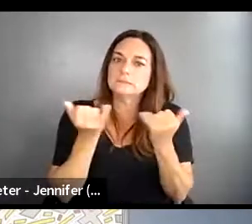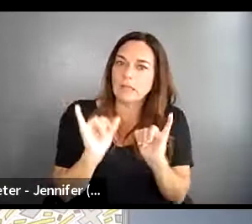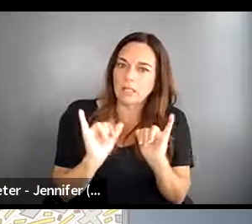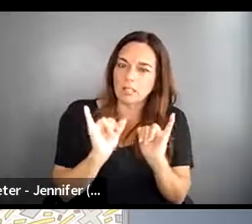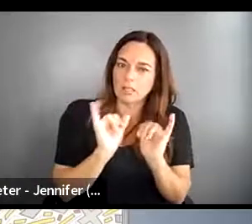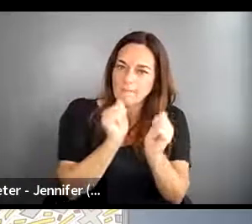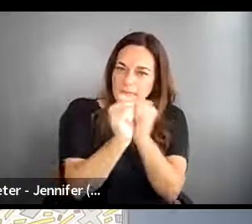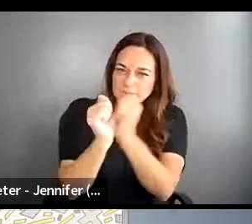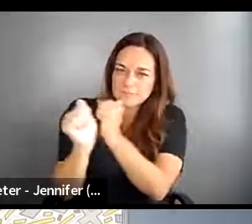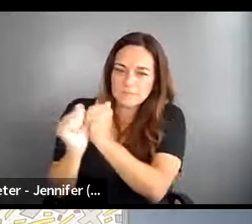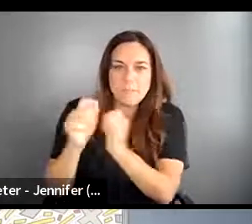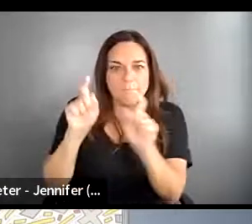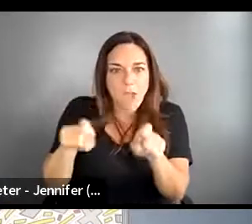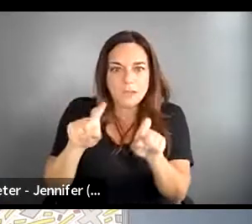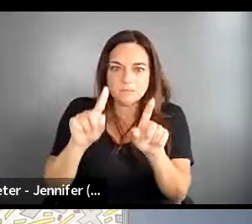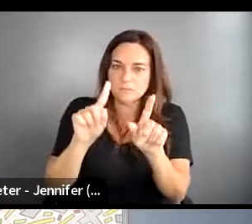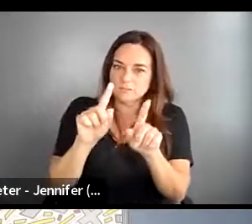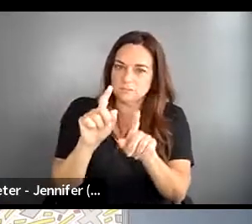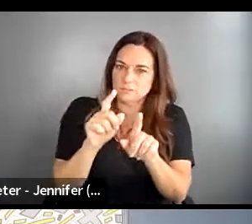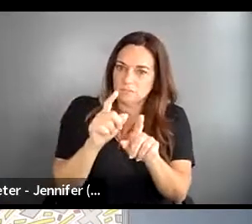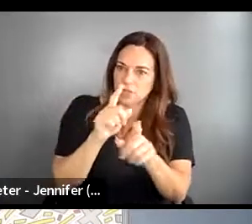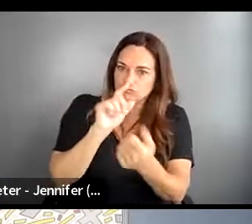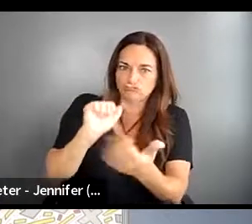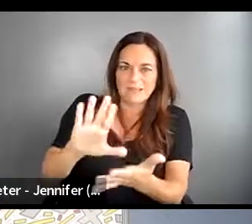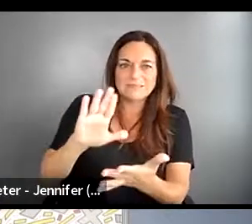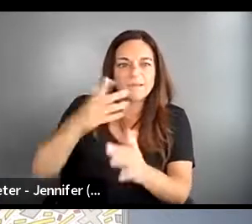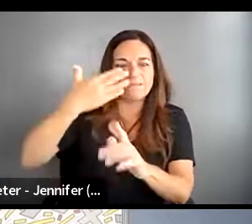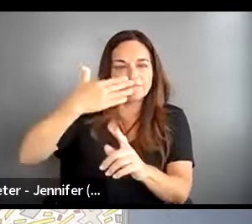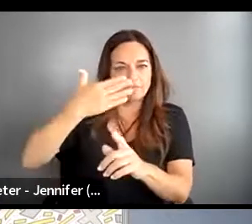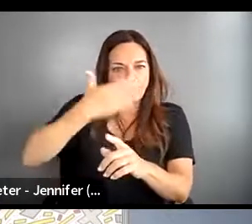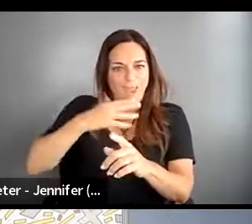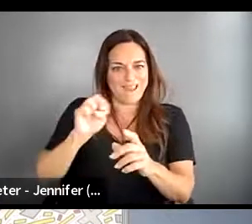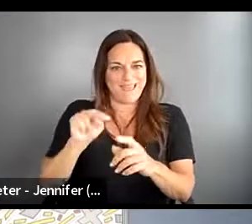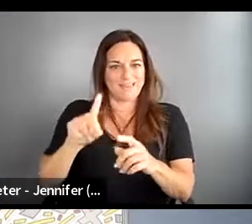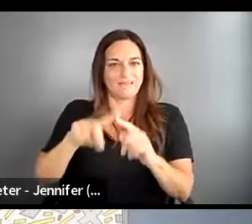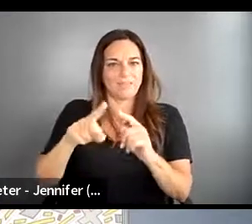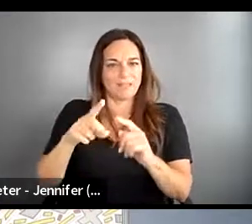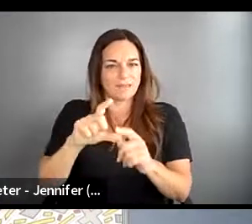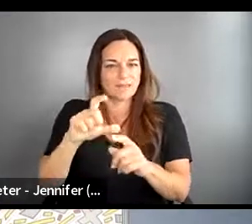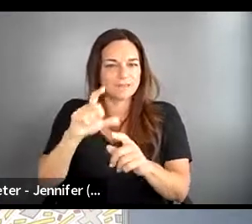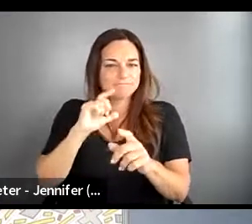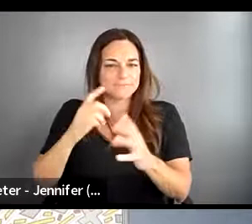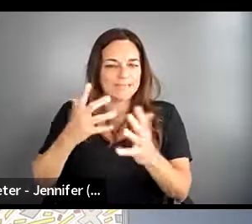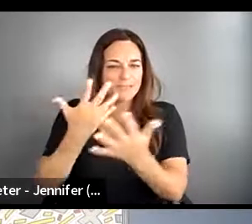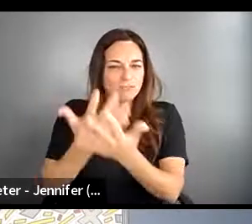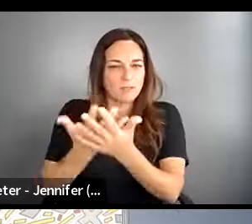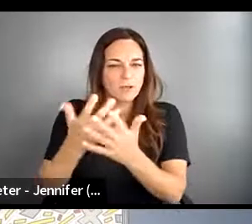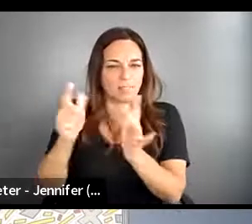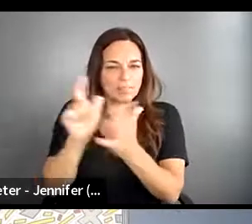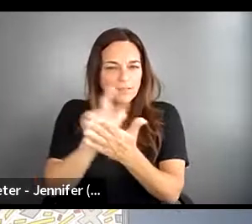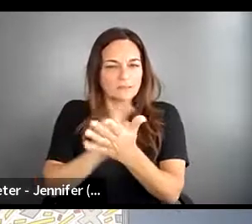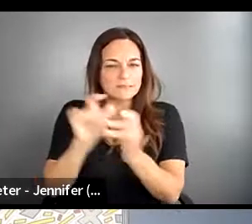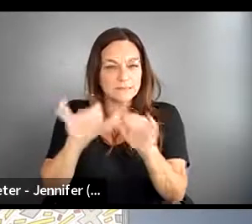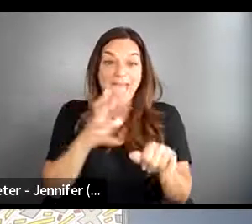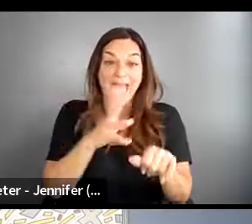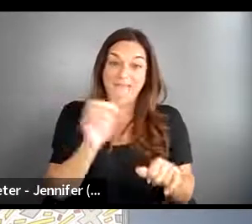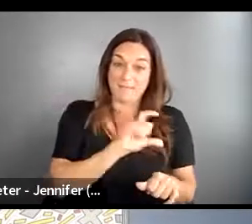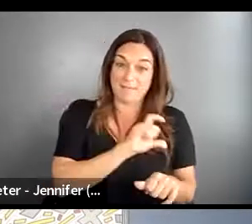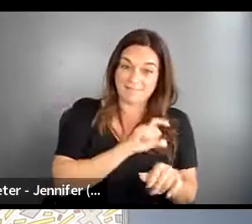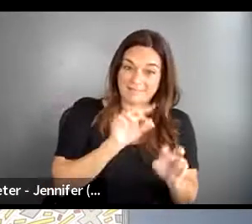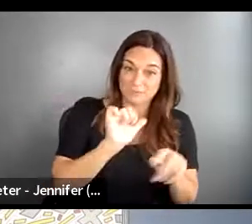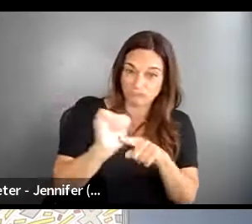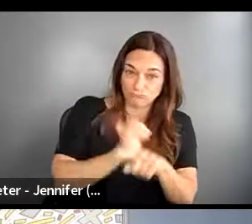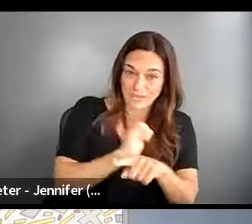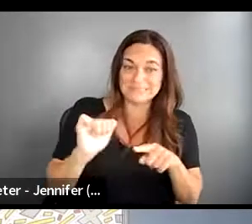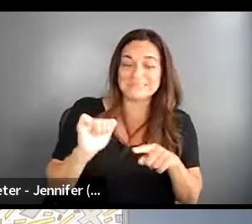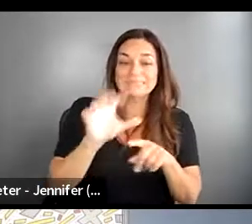the front end of the criminal legal system as it relates to deceptive police interrogation practices and the scope, role, and power that prosecutors